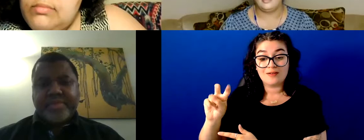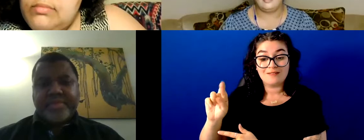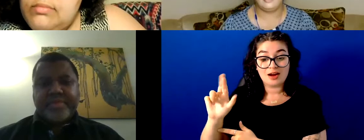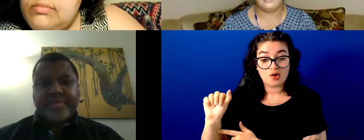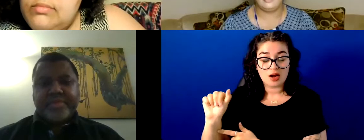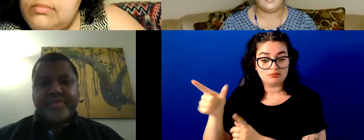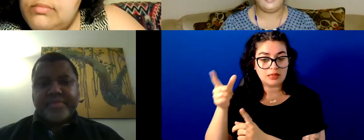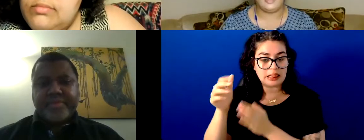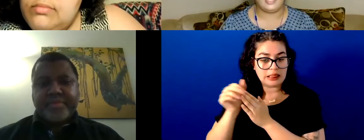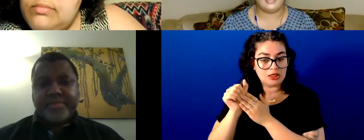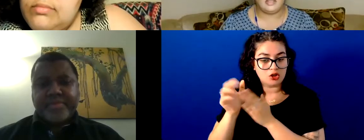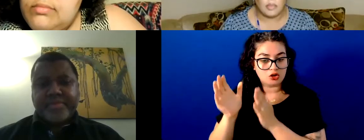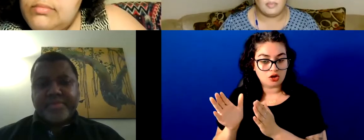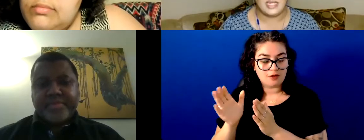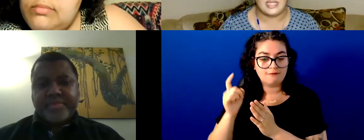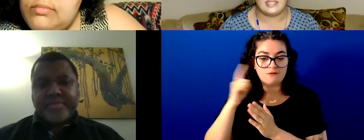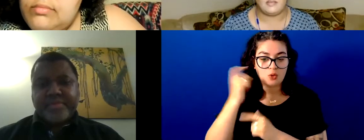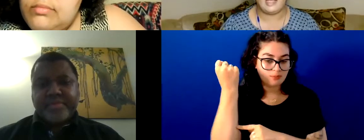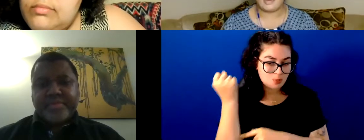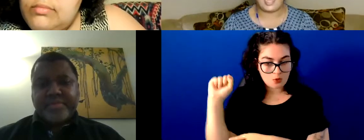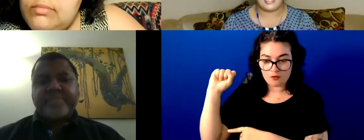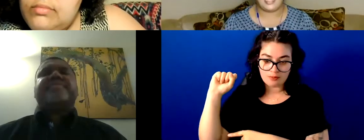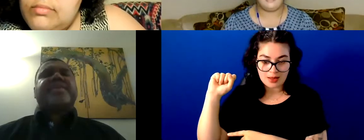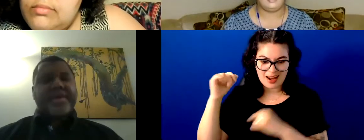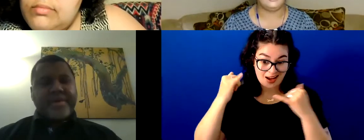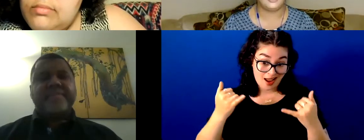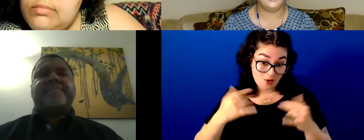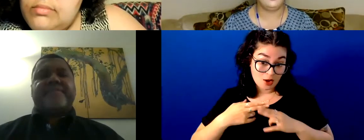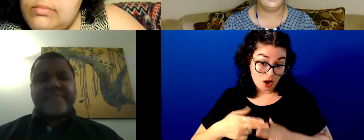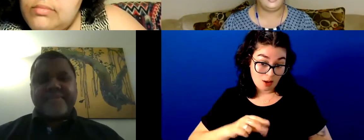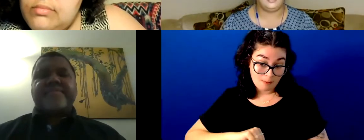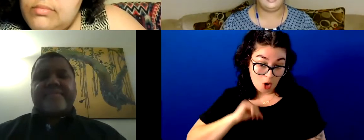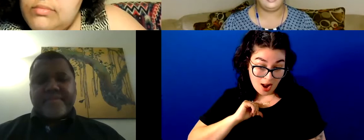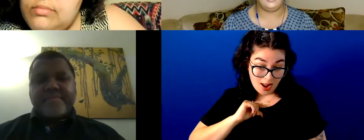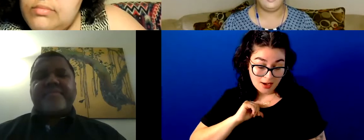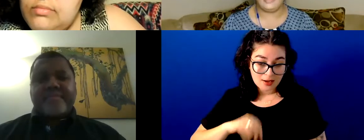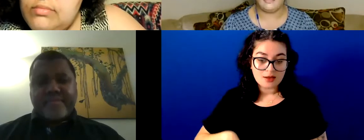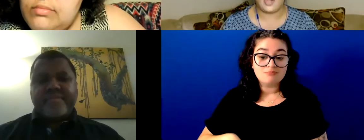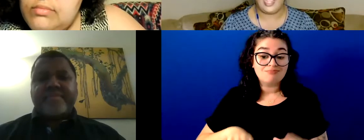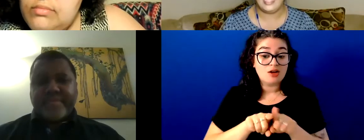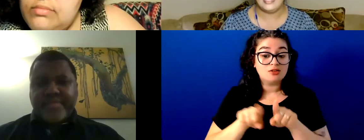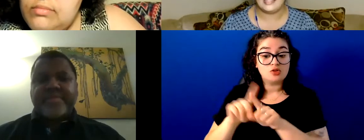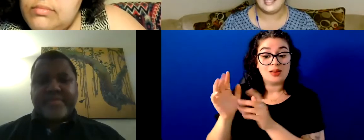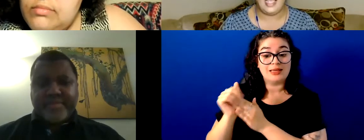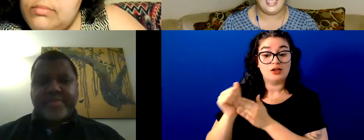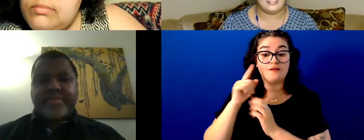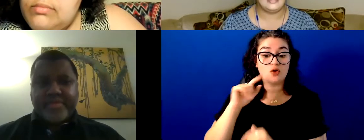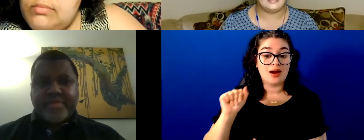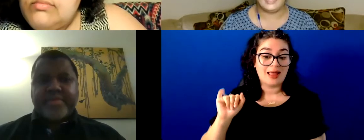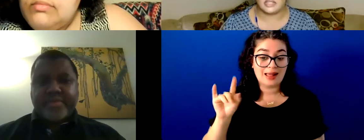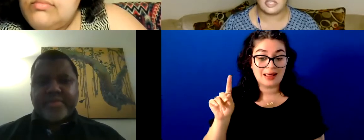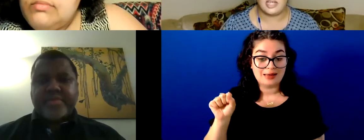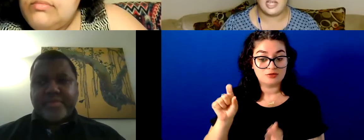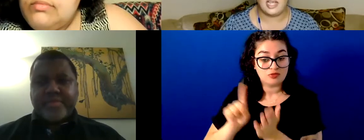the movement that we call Pride now, and also the leader for AIDS and